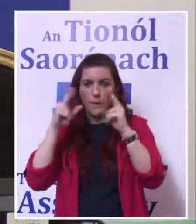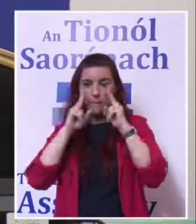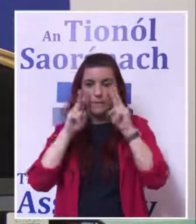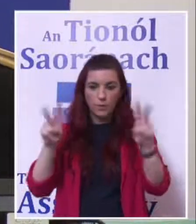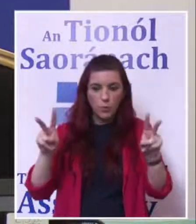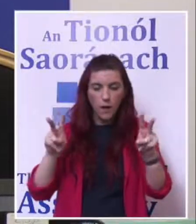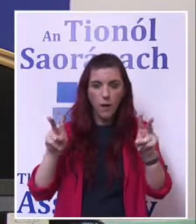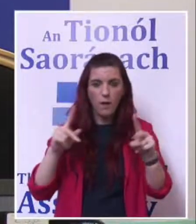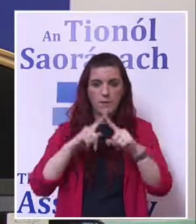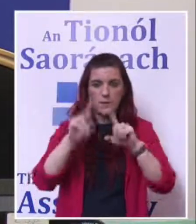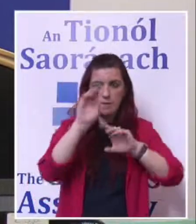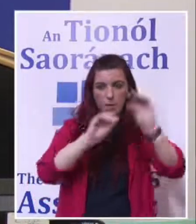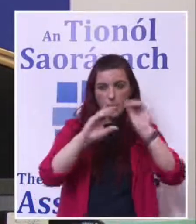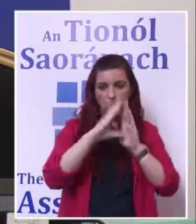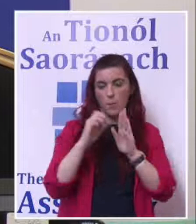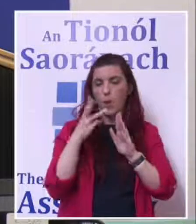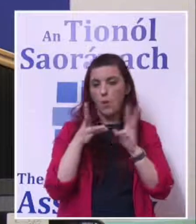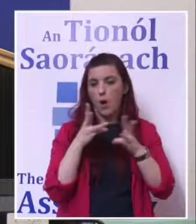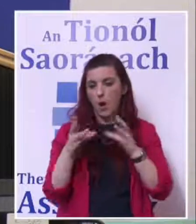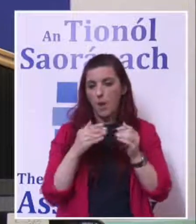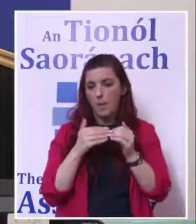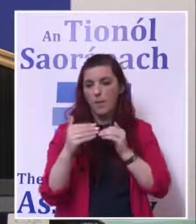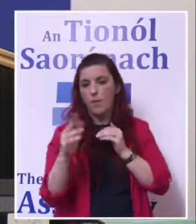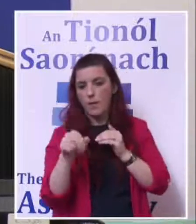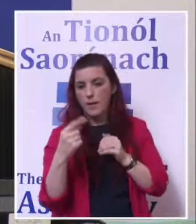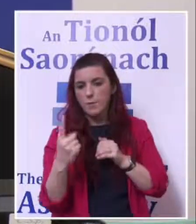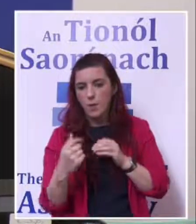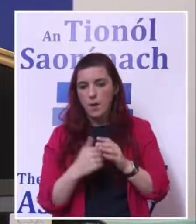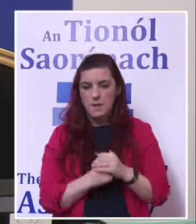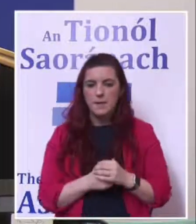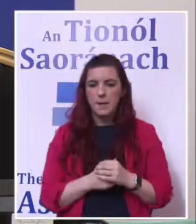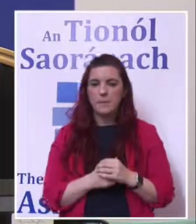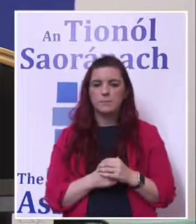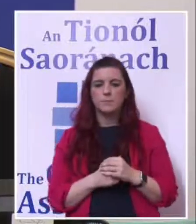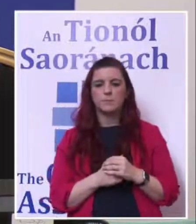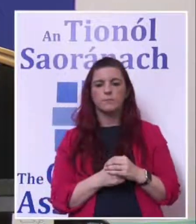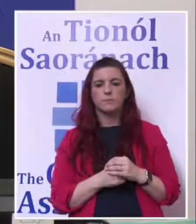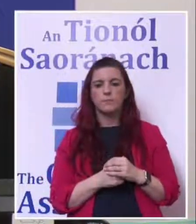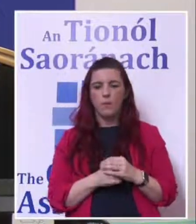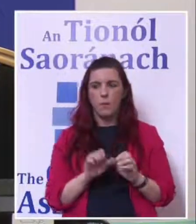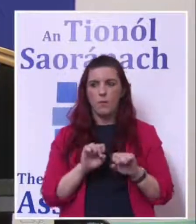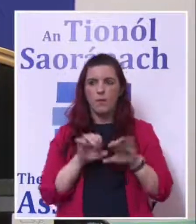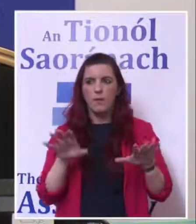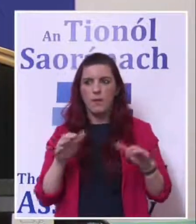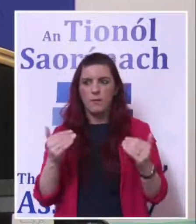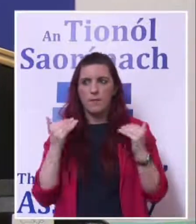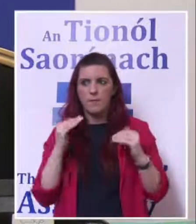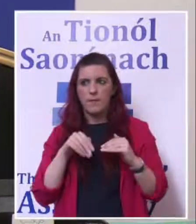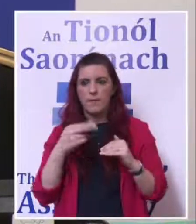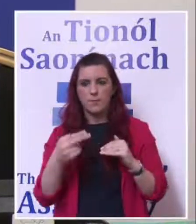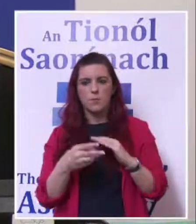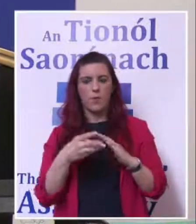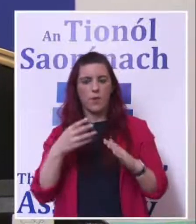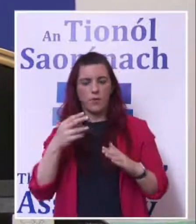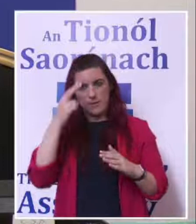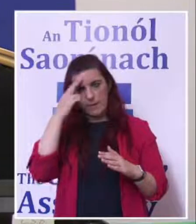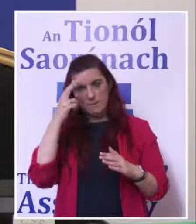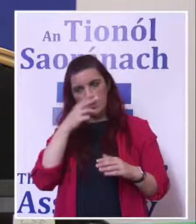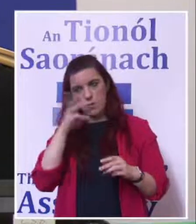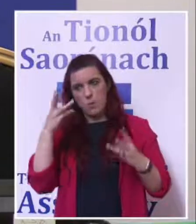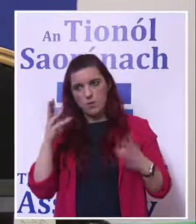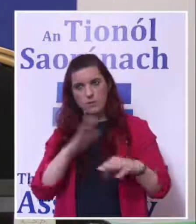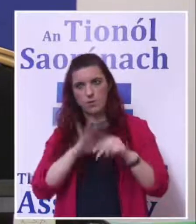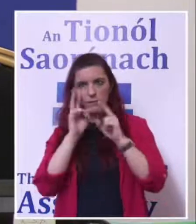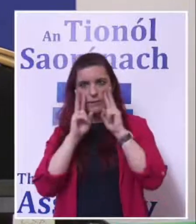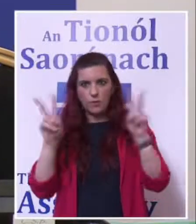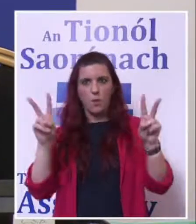that between now and the next session. We'll obviously get out maybe the next week or so, but that is one of our takeaways. So you can consider that. But